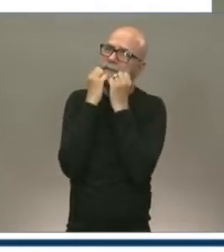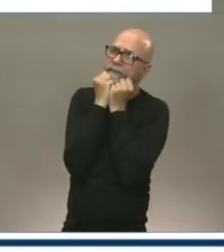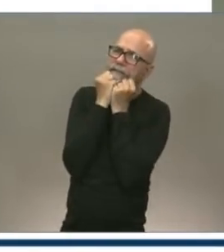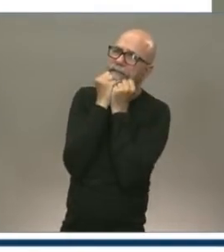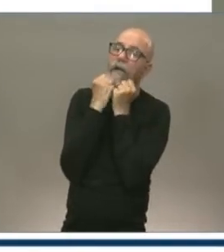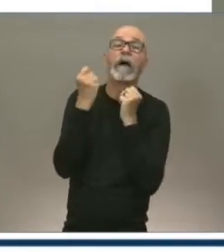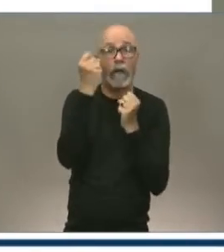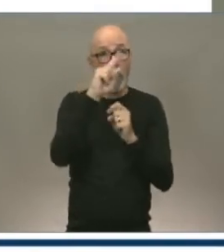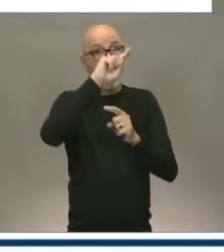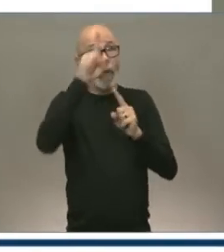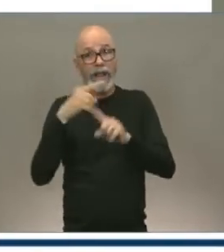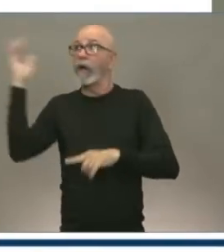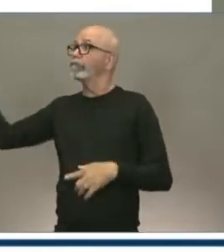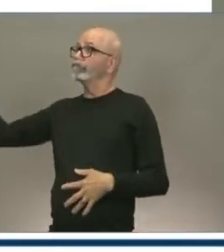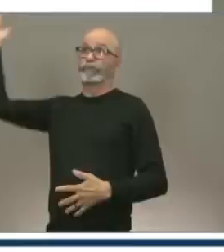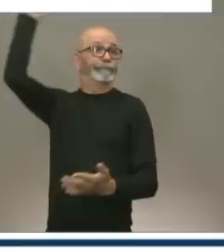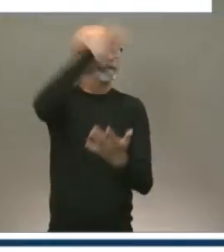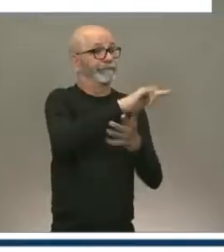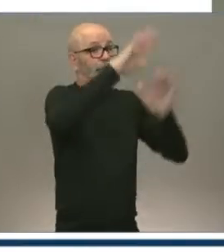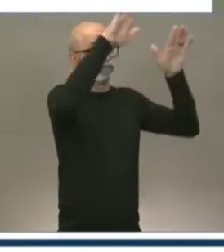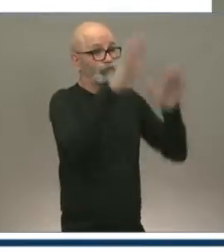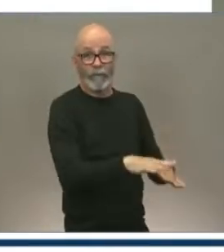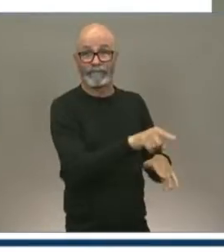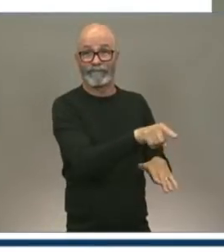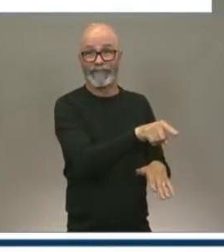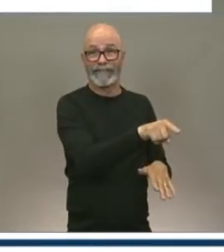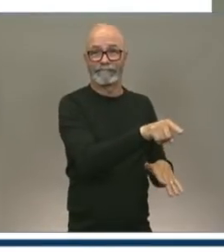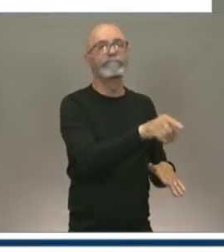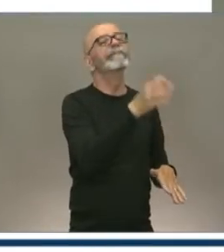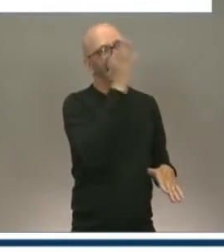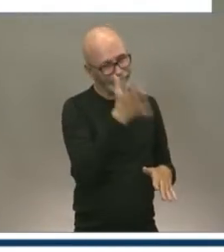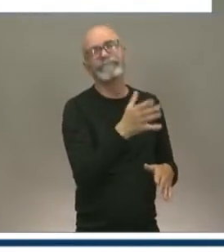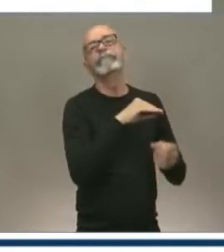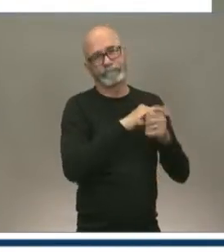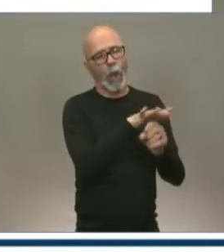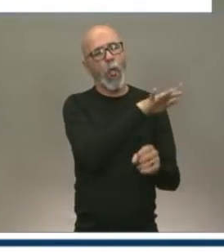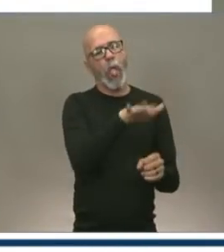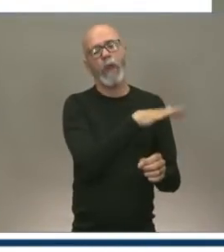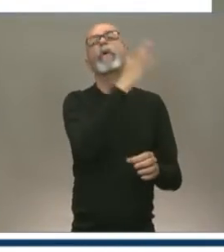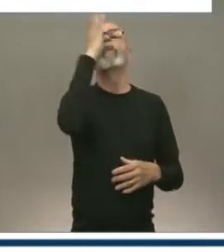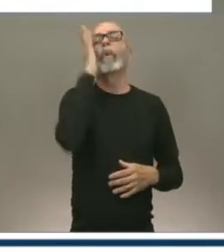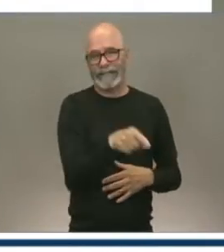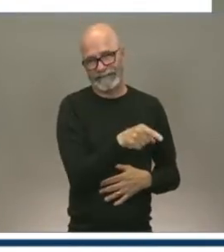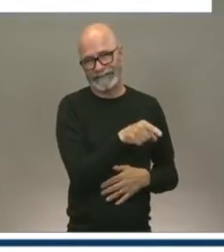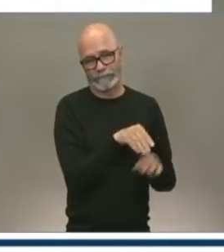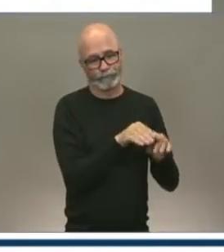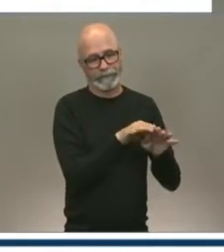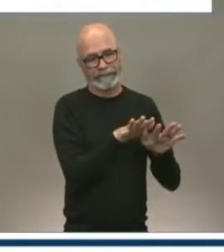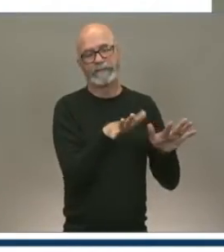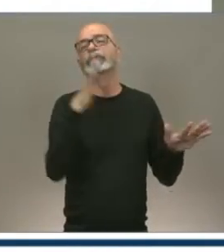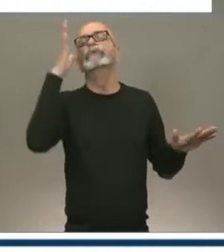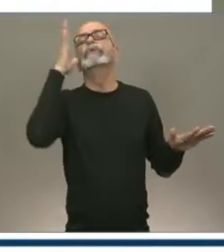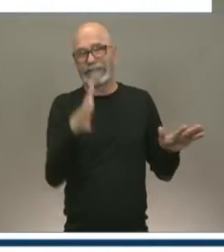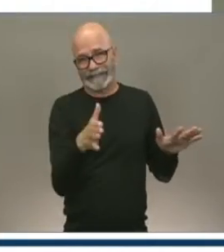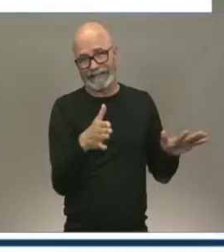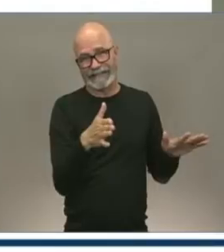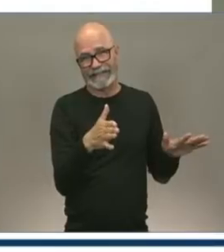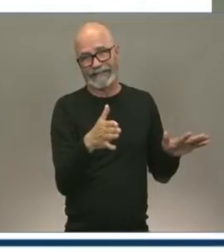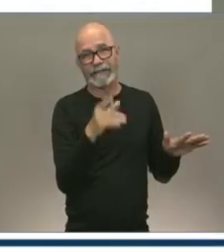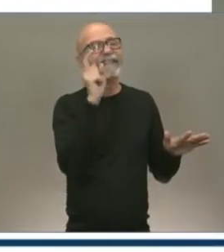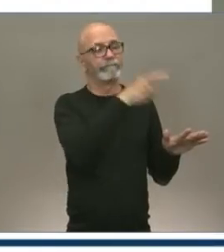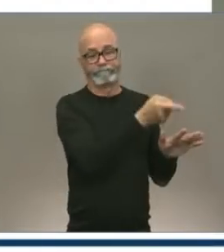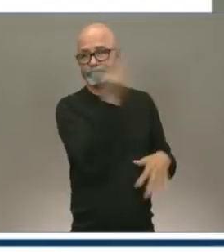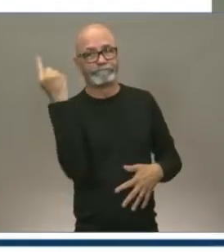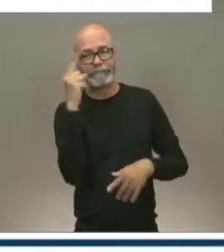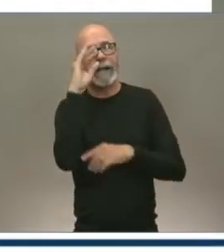workers, and we are containing them with our strict requirements. The temporary foreign workers are tested upon arrival. They do their